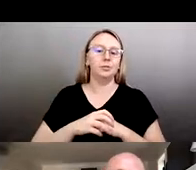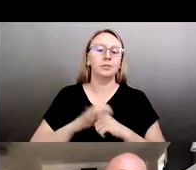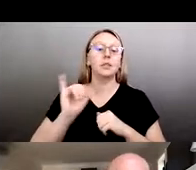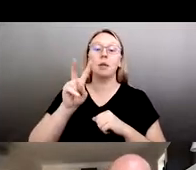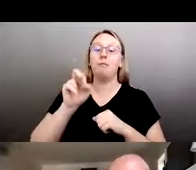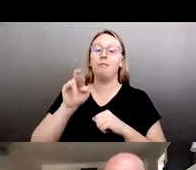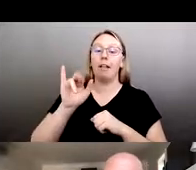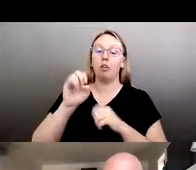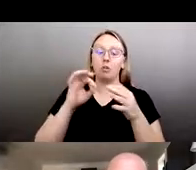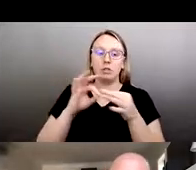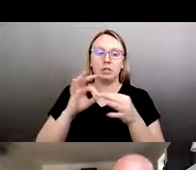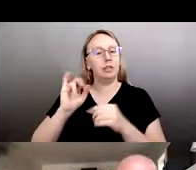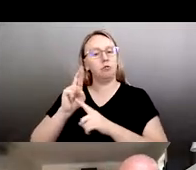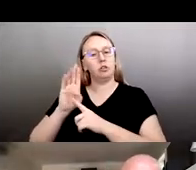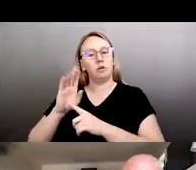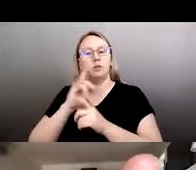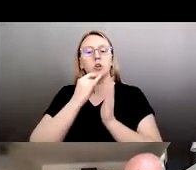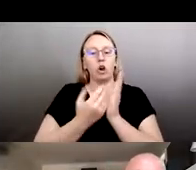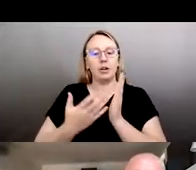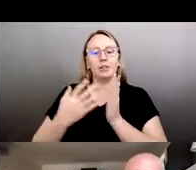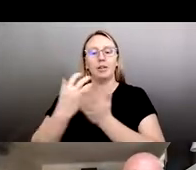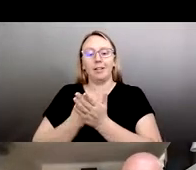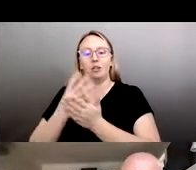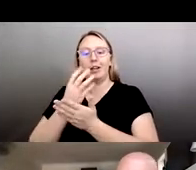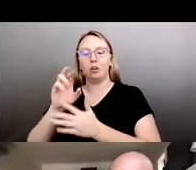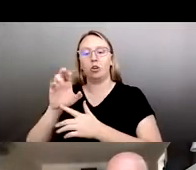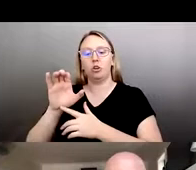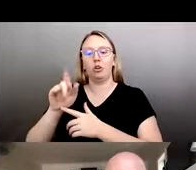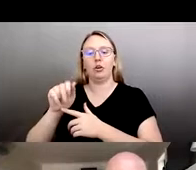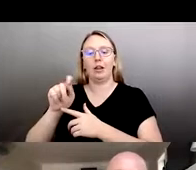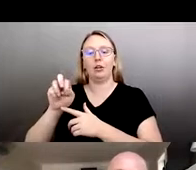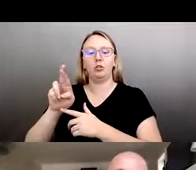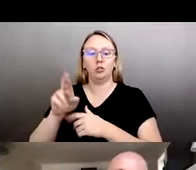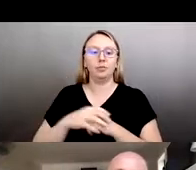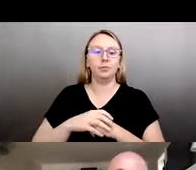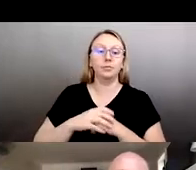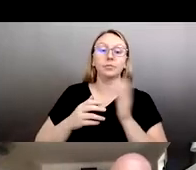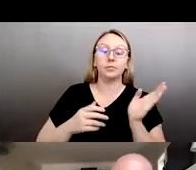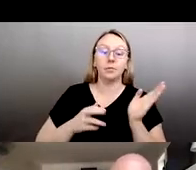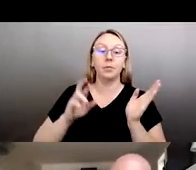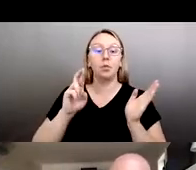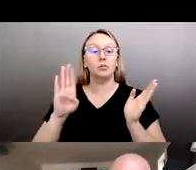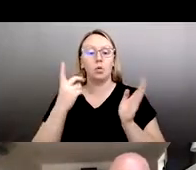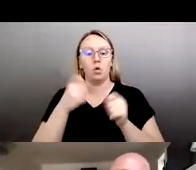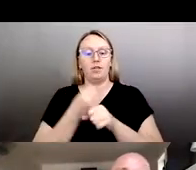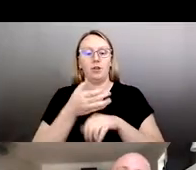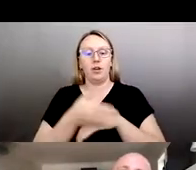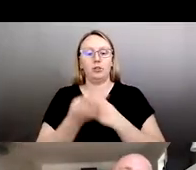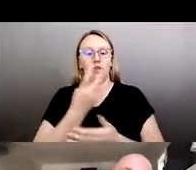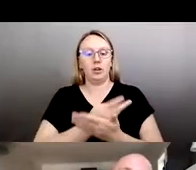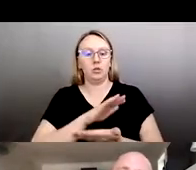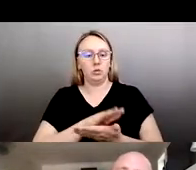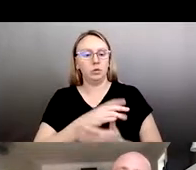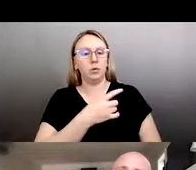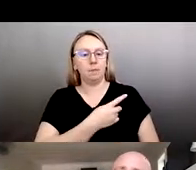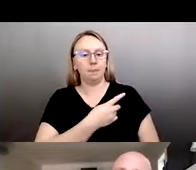being an artist, a collector, and a curator. This is Roger 1 year out of graduate school. We have these really fantastic sketches that he